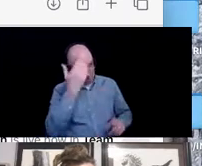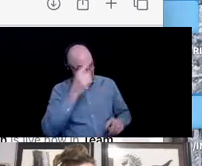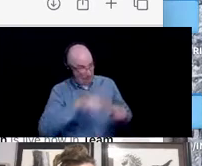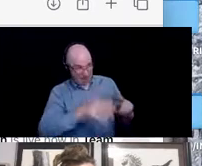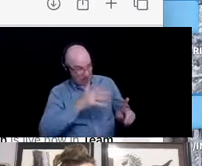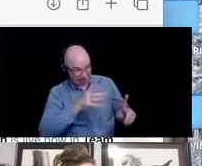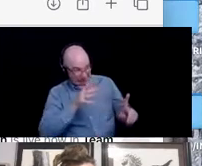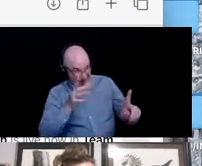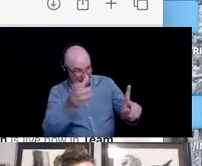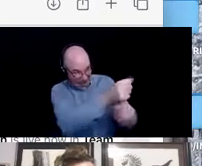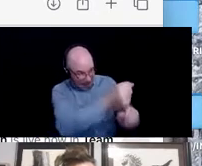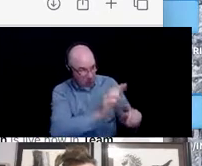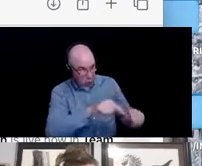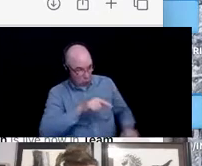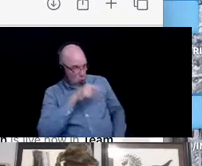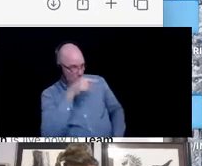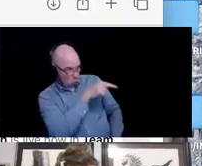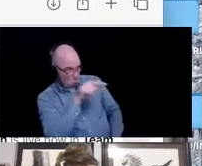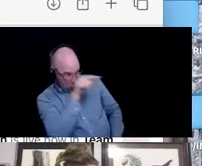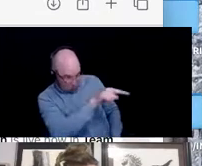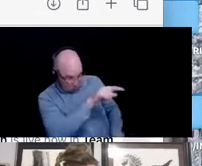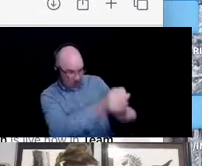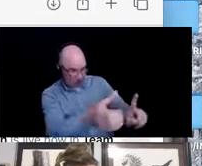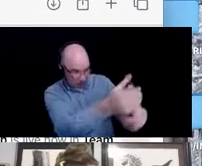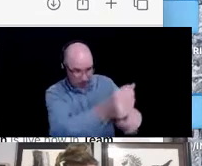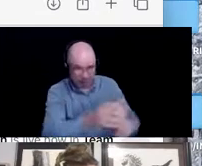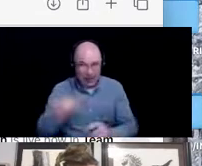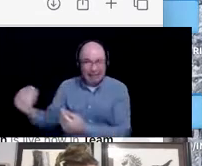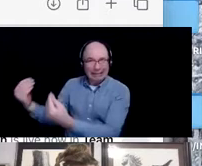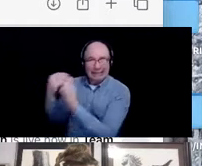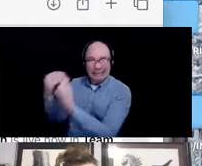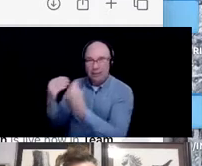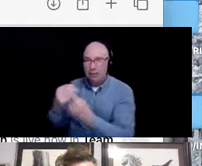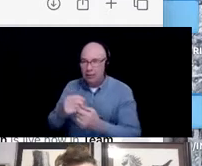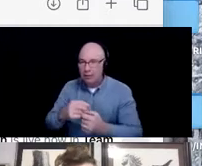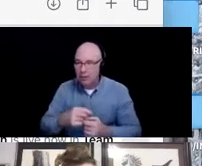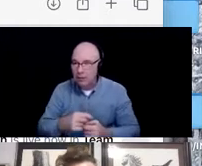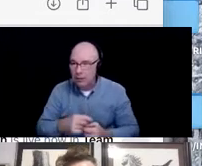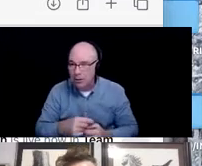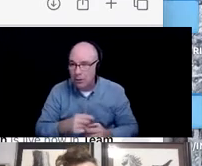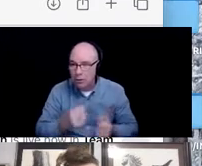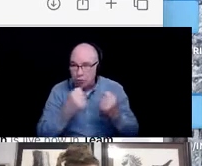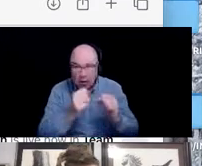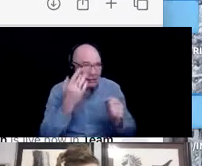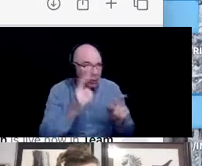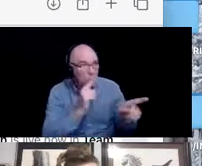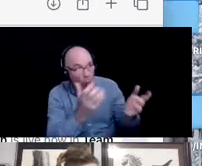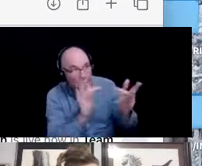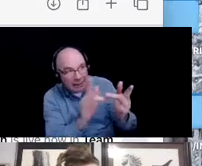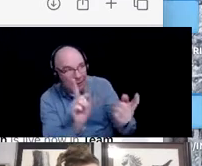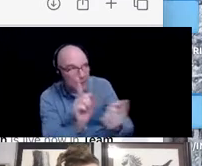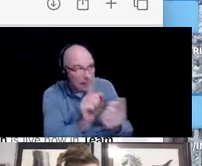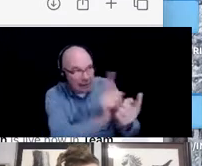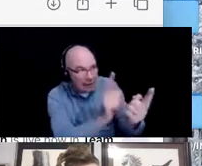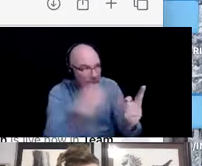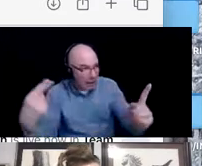reach her, but you could. So one of her training tips is look for connectors, people that you would want to reach. So I was a